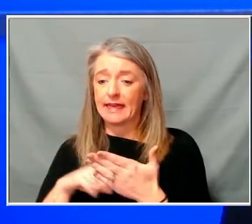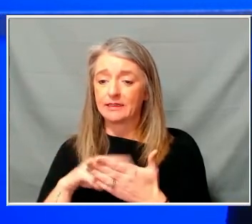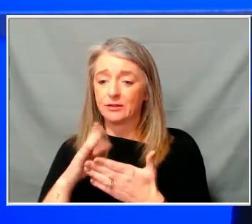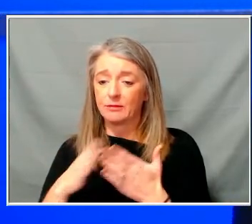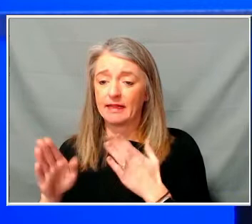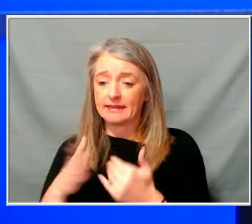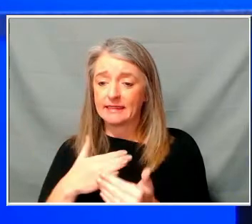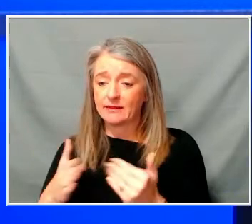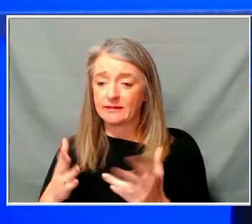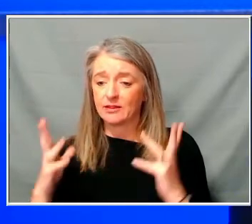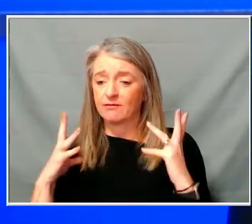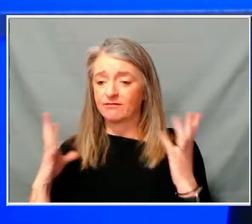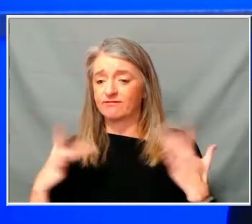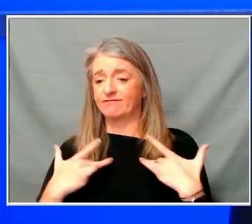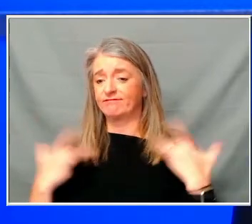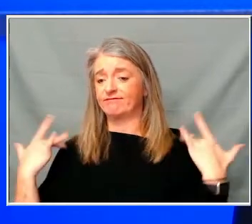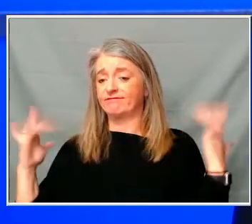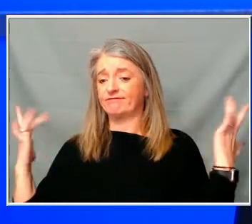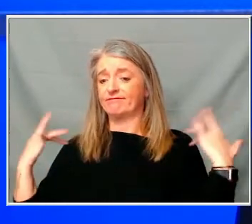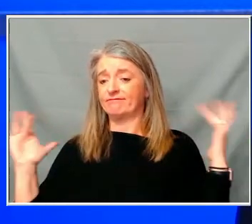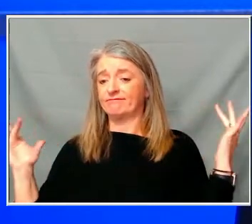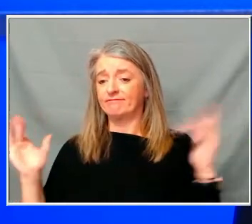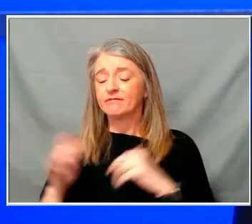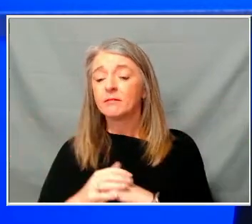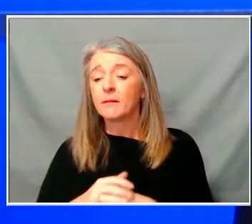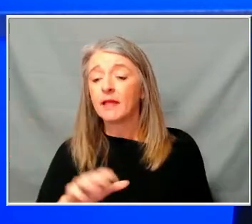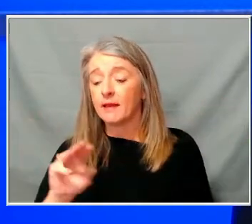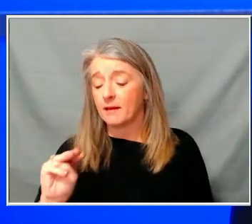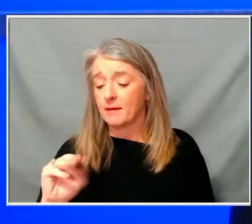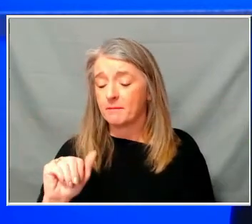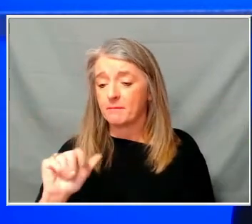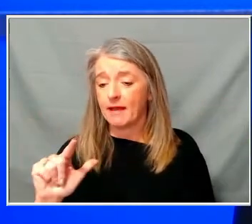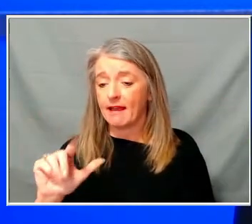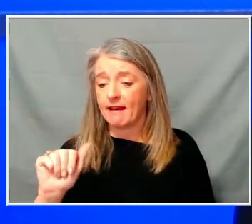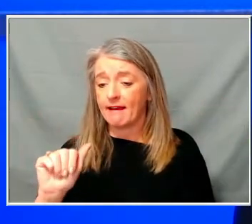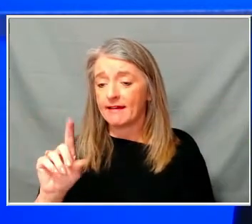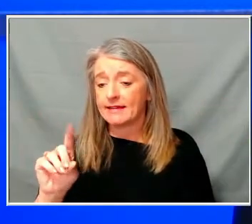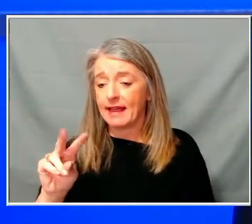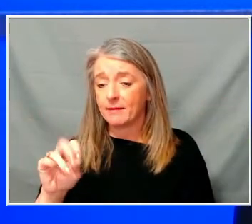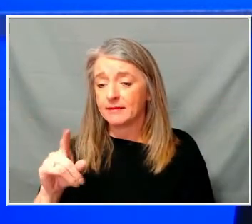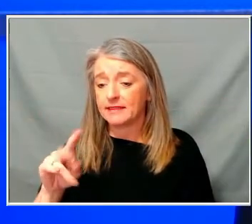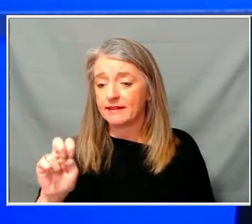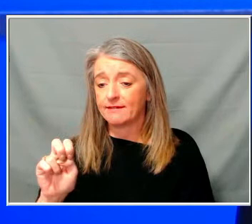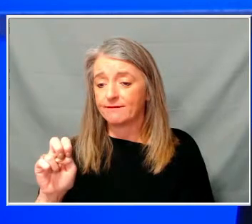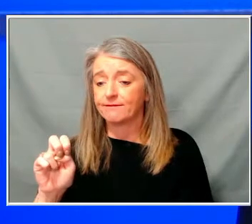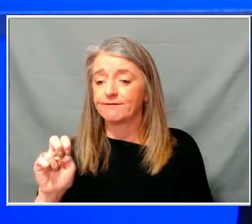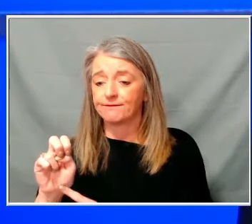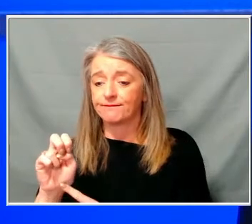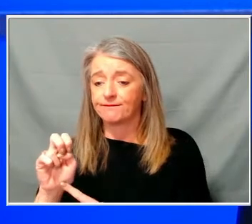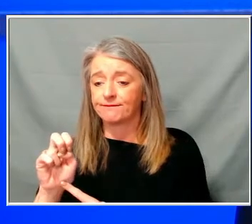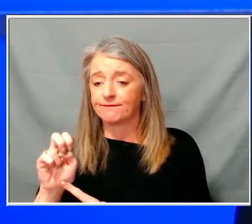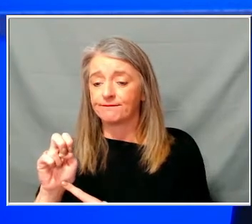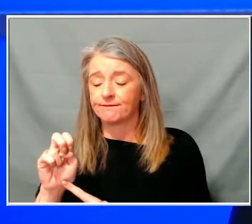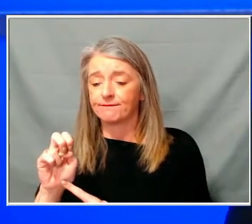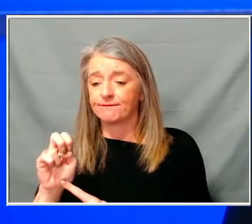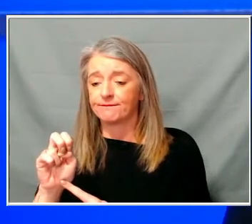I'm out. And so that maladaptive piece, that's what we're kind of talking about here, in terms